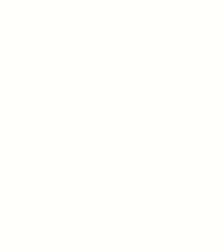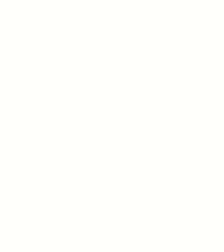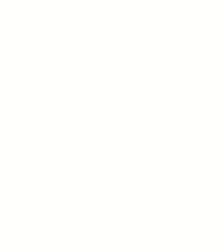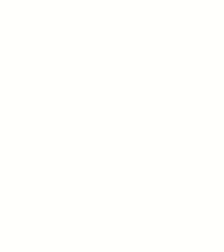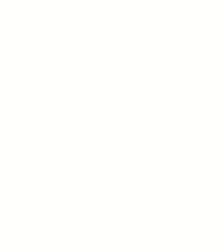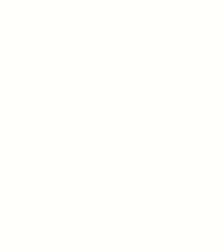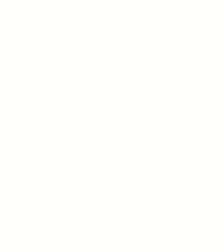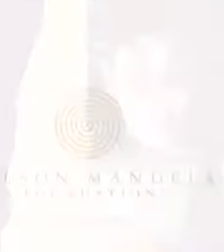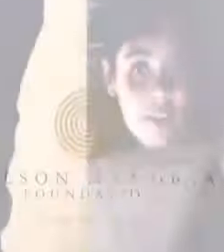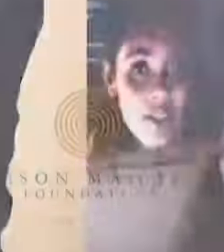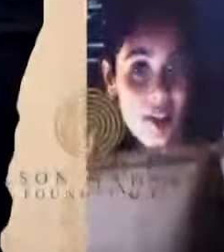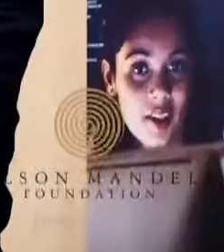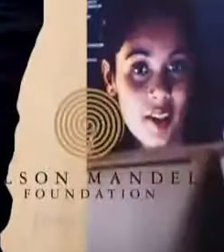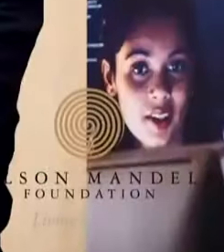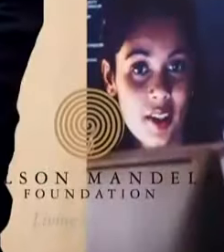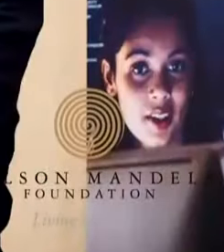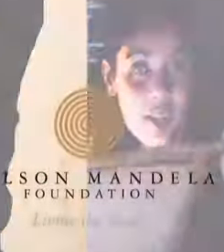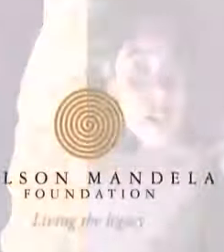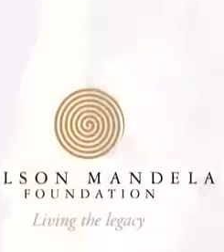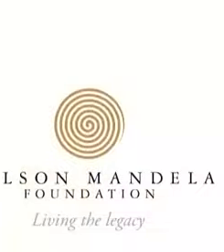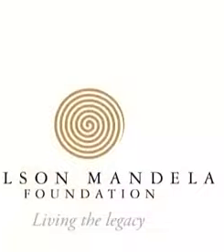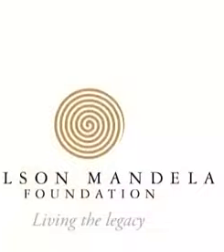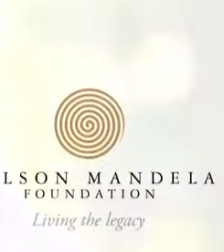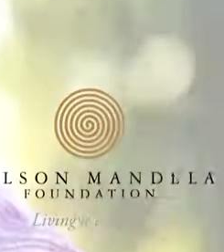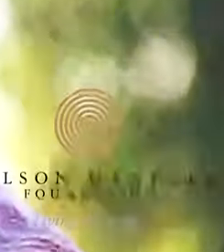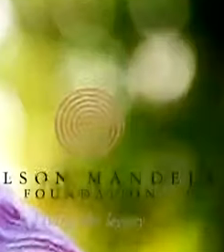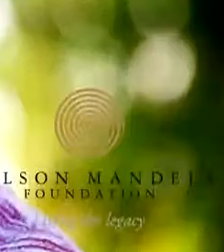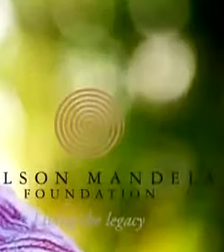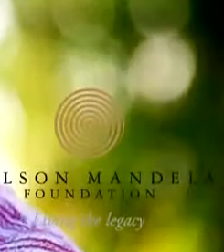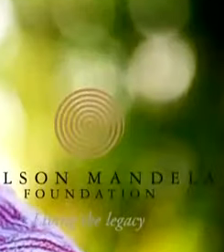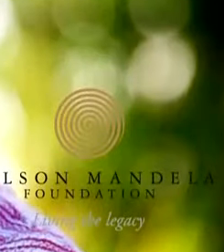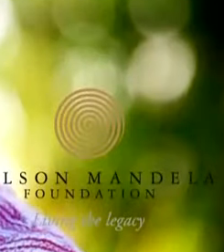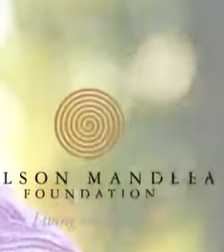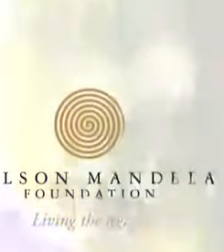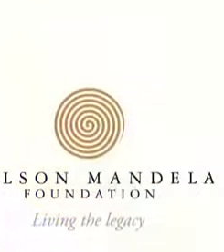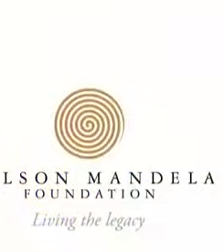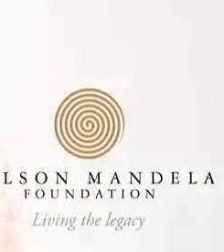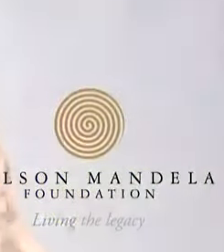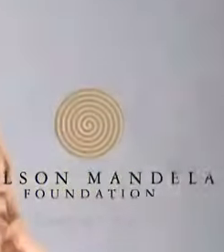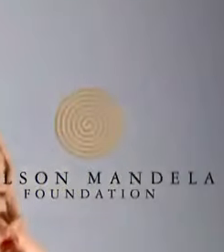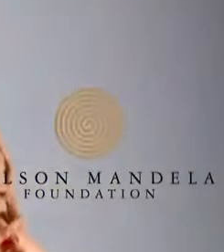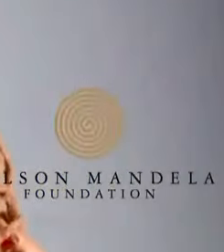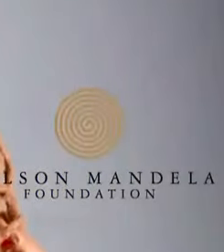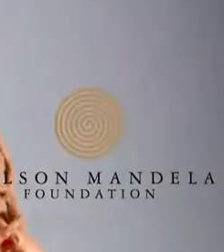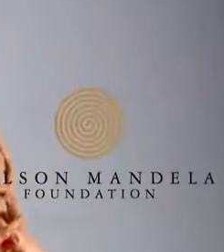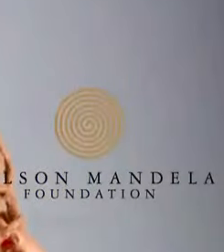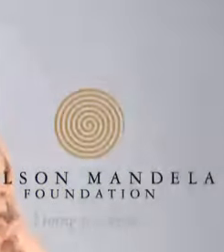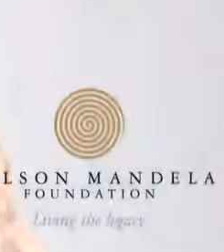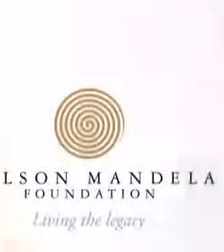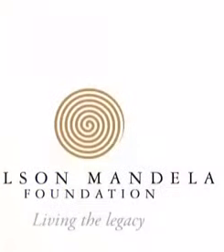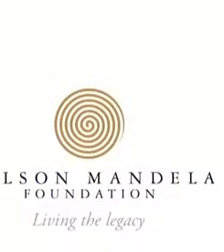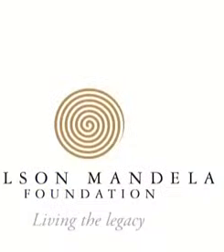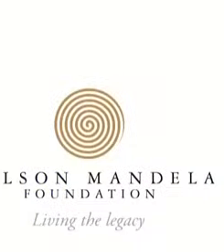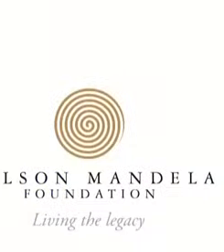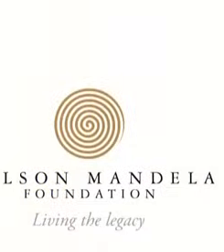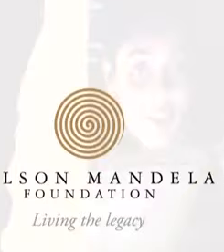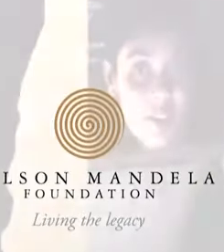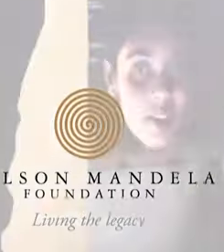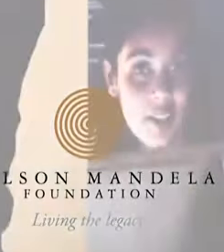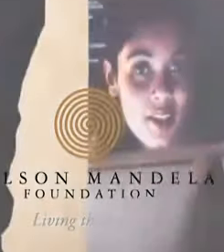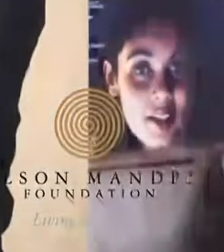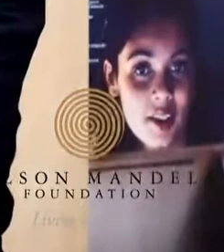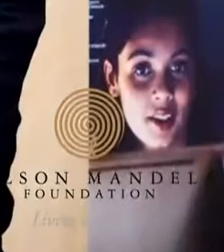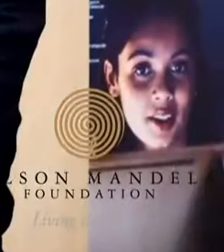of Trustees, Professor Chilidze Marwala, Ms. Judith February, and Ms. Alice Brown.